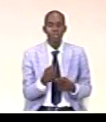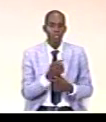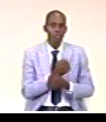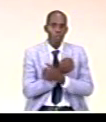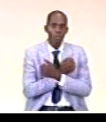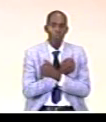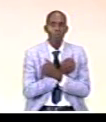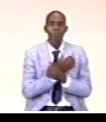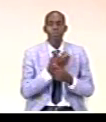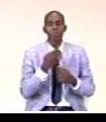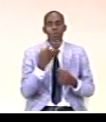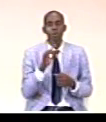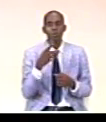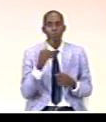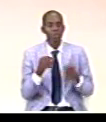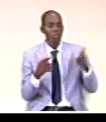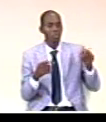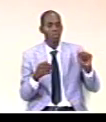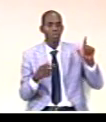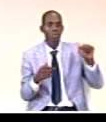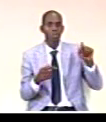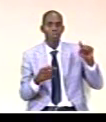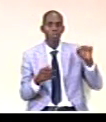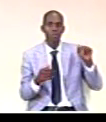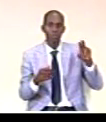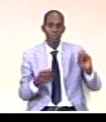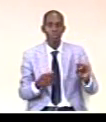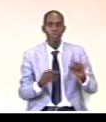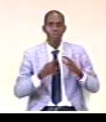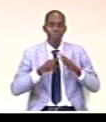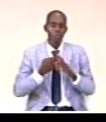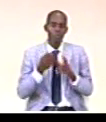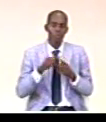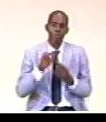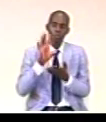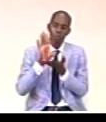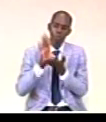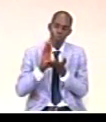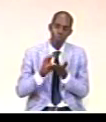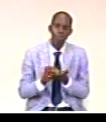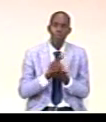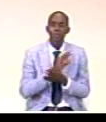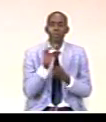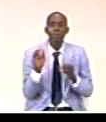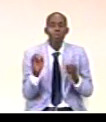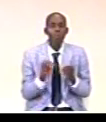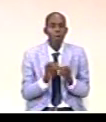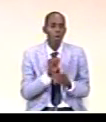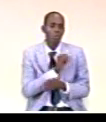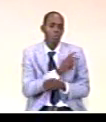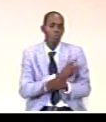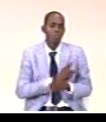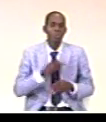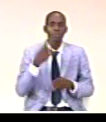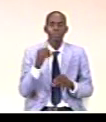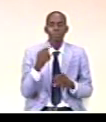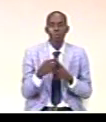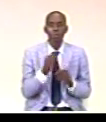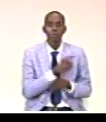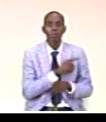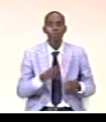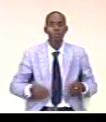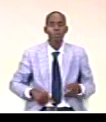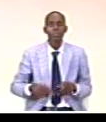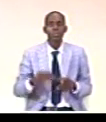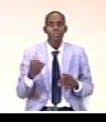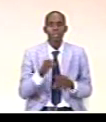to wane. They were no more appreciative of their leaders. They were no more appreciative of the world. They were beginning to